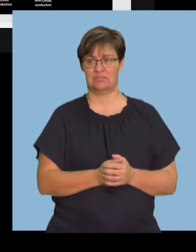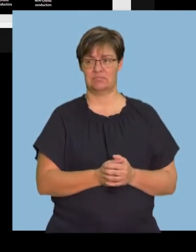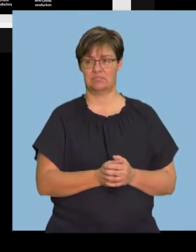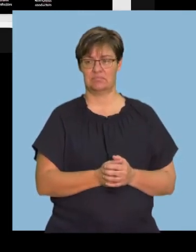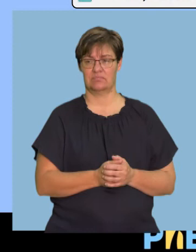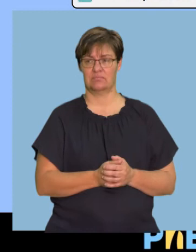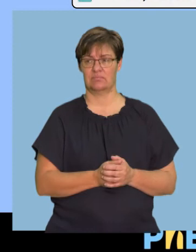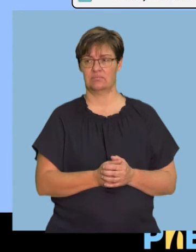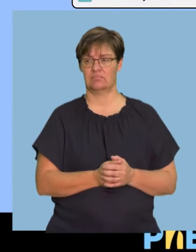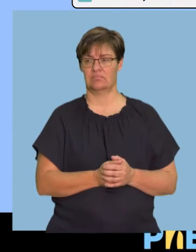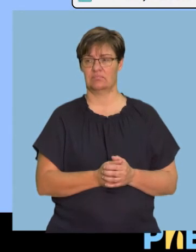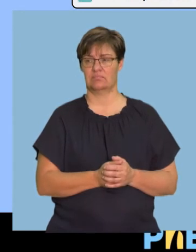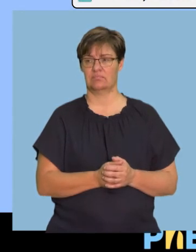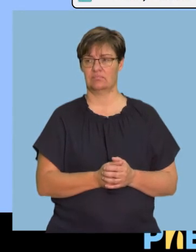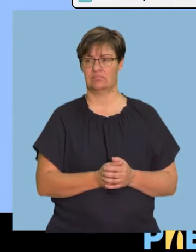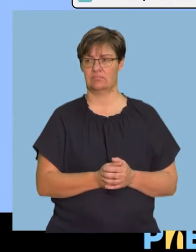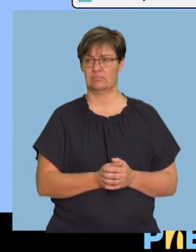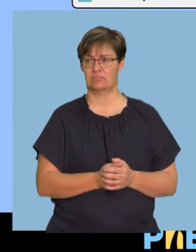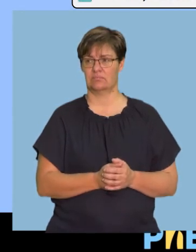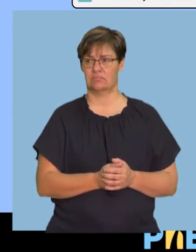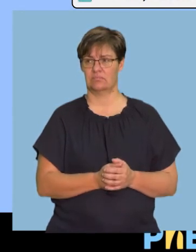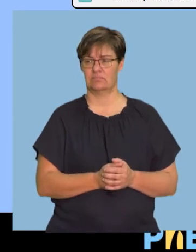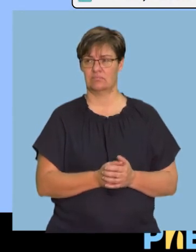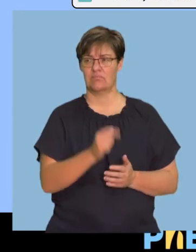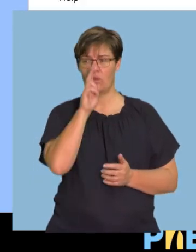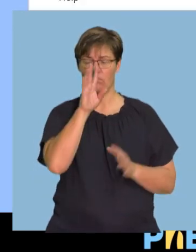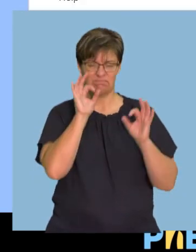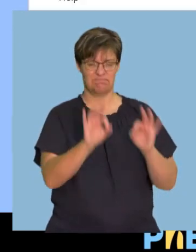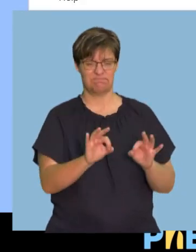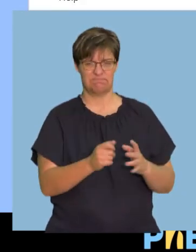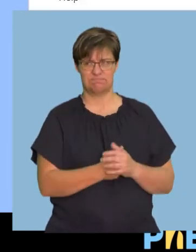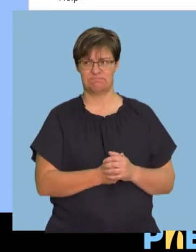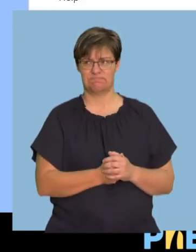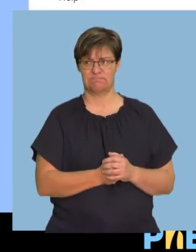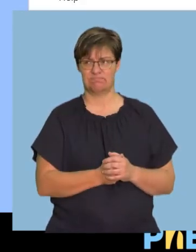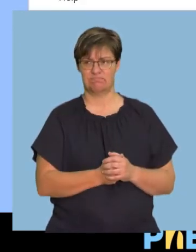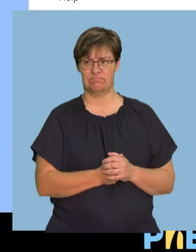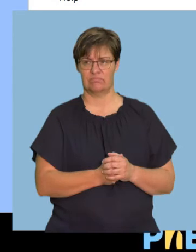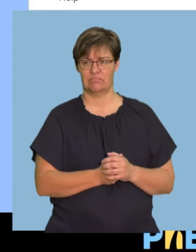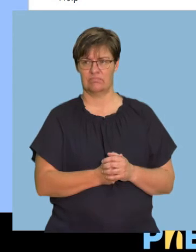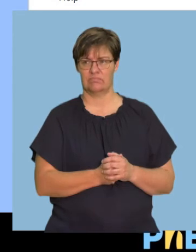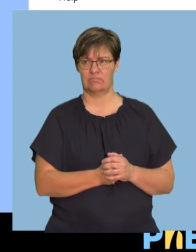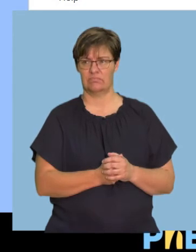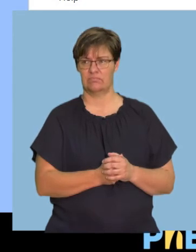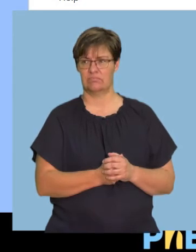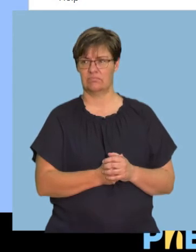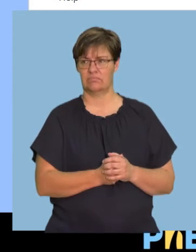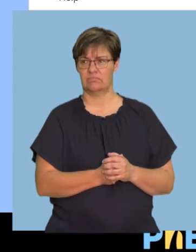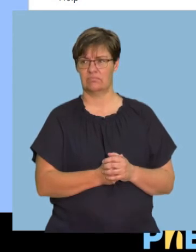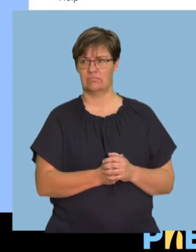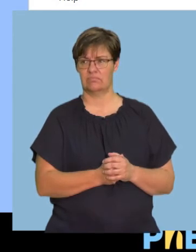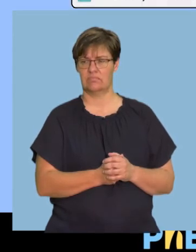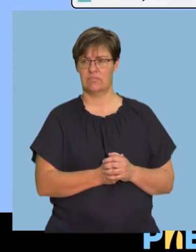very quickly and look at what exactly that is all about. Okay.